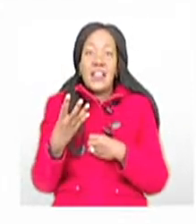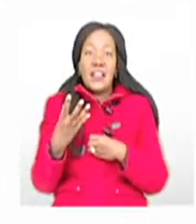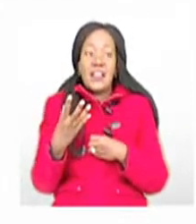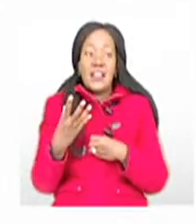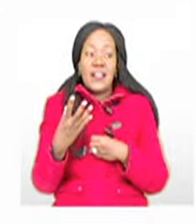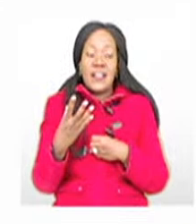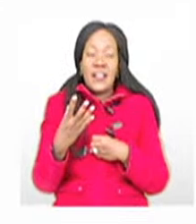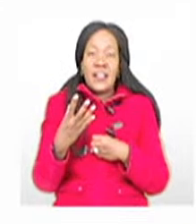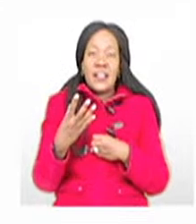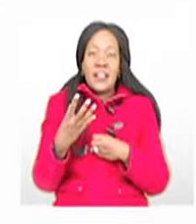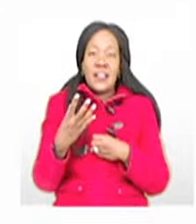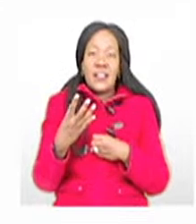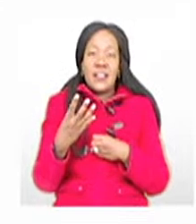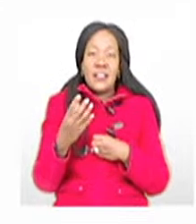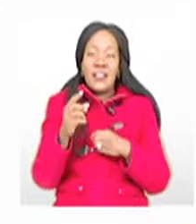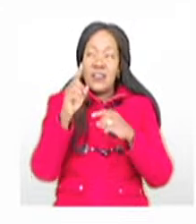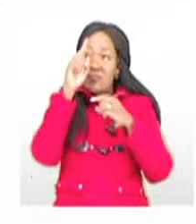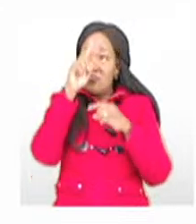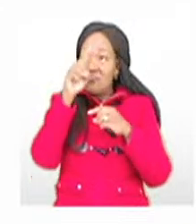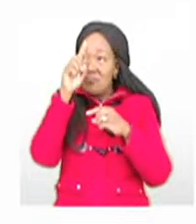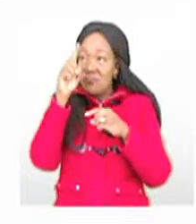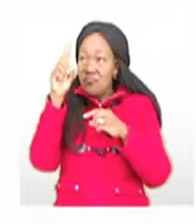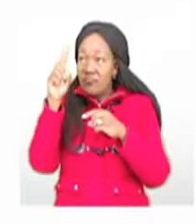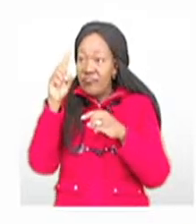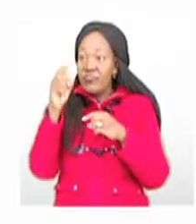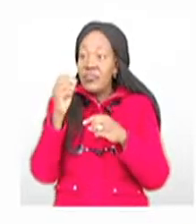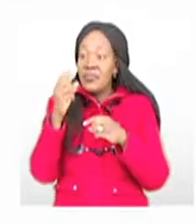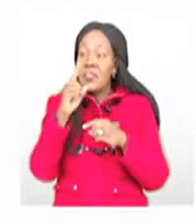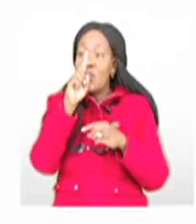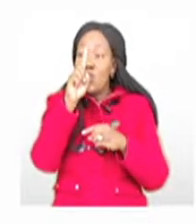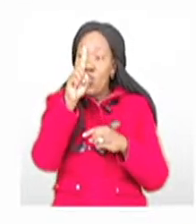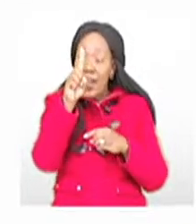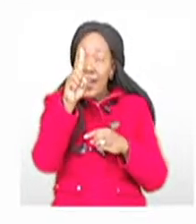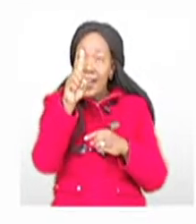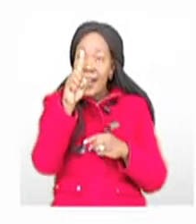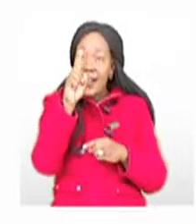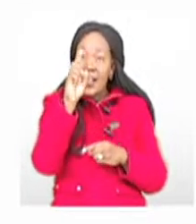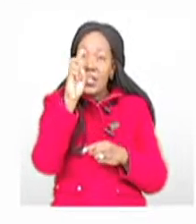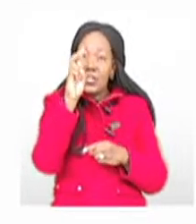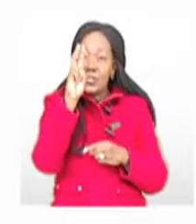together and point to the dots as we count. 1,